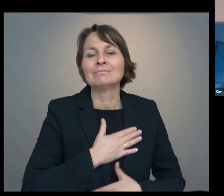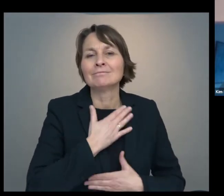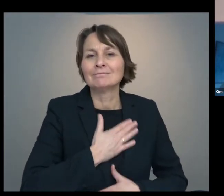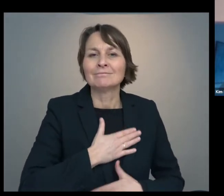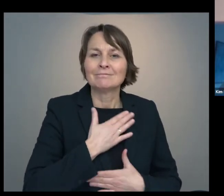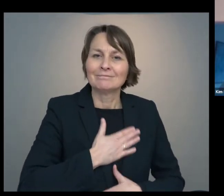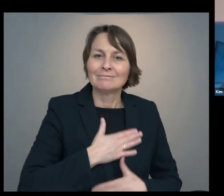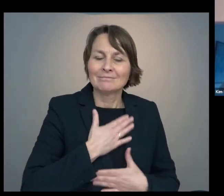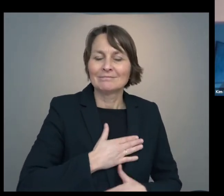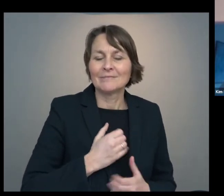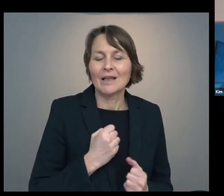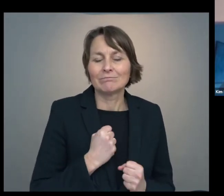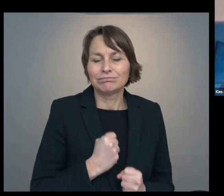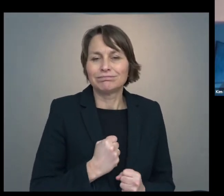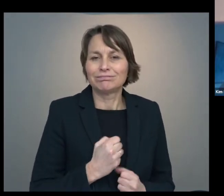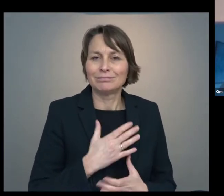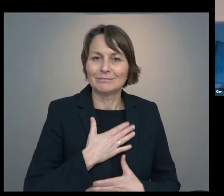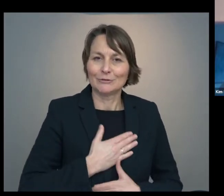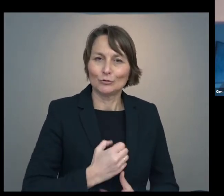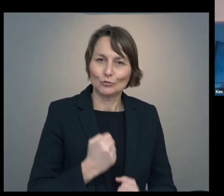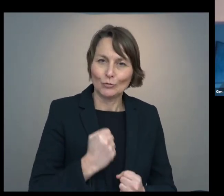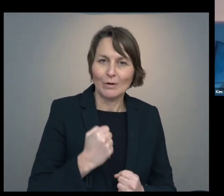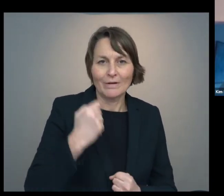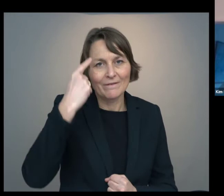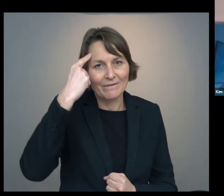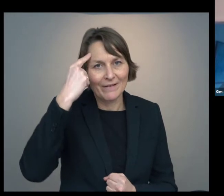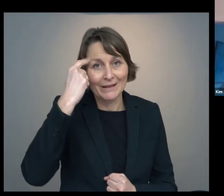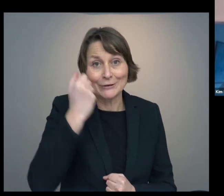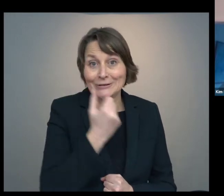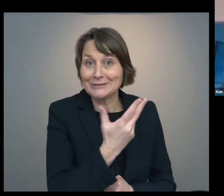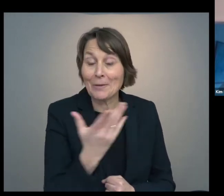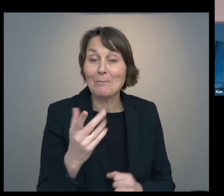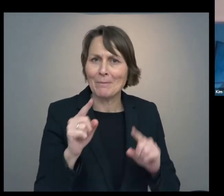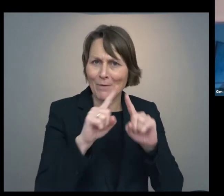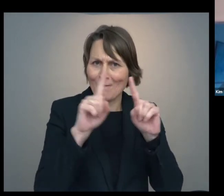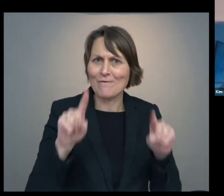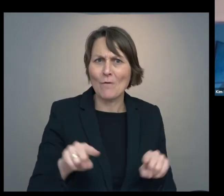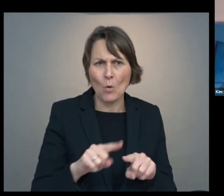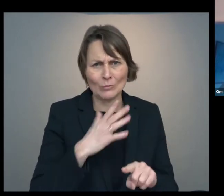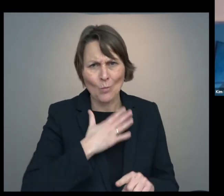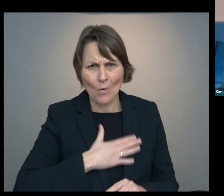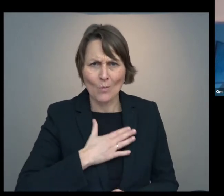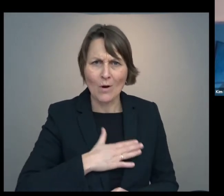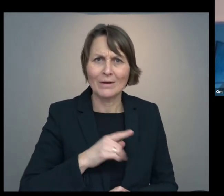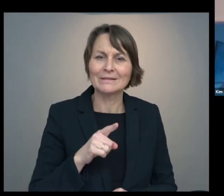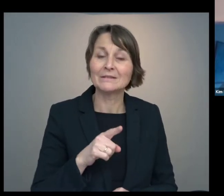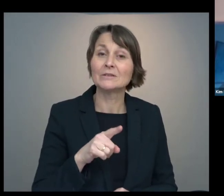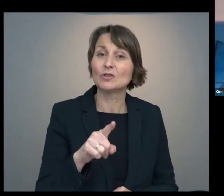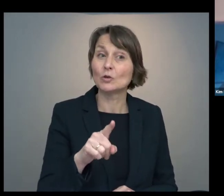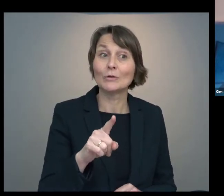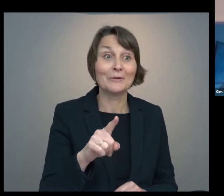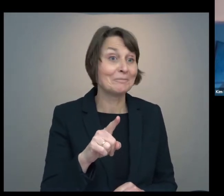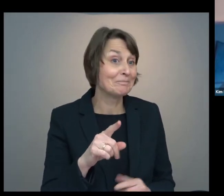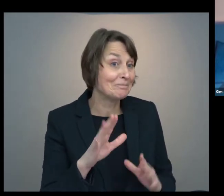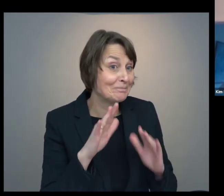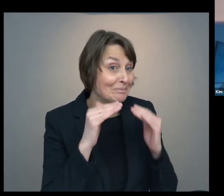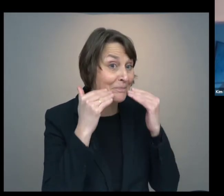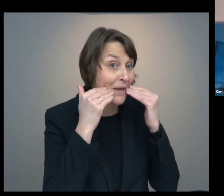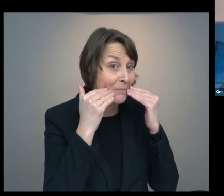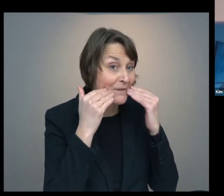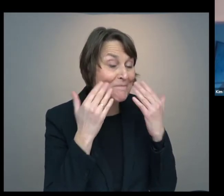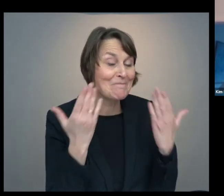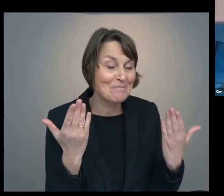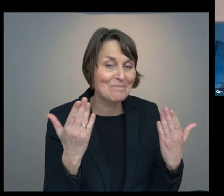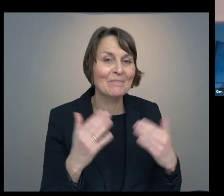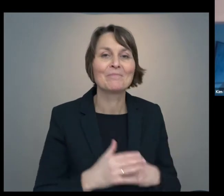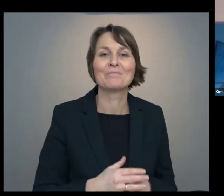who are passionate about forms, as I know some people are, you know,